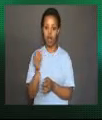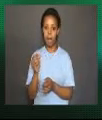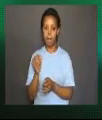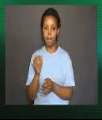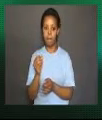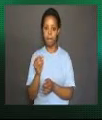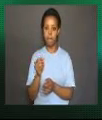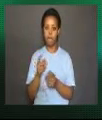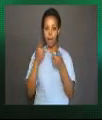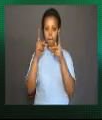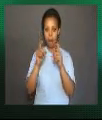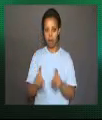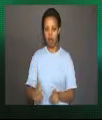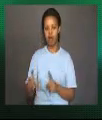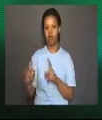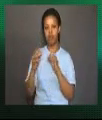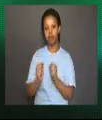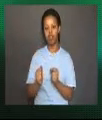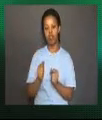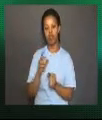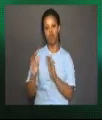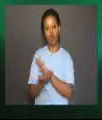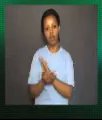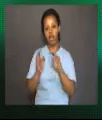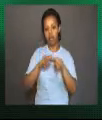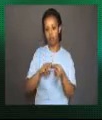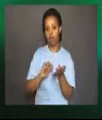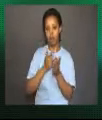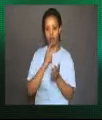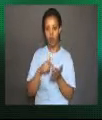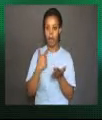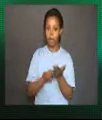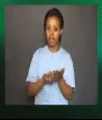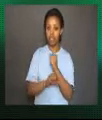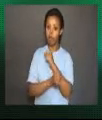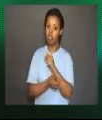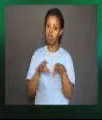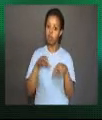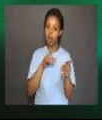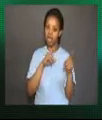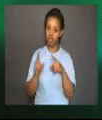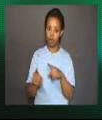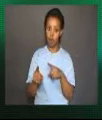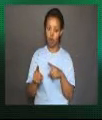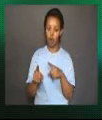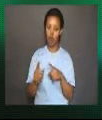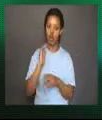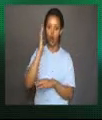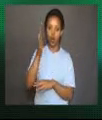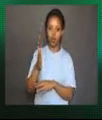an experiment. Based on a hypothesis, a prediction is